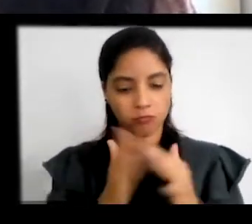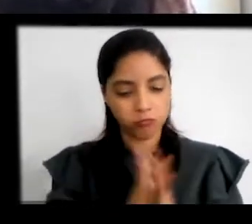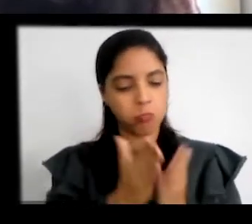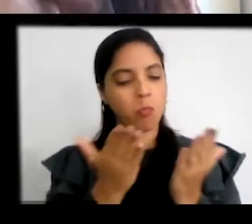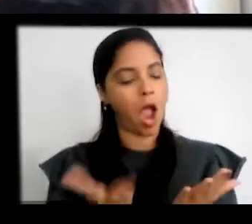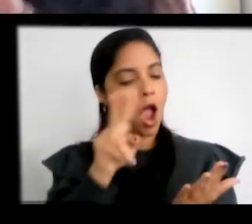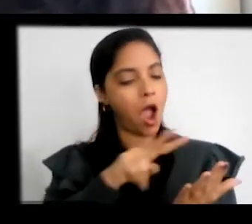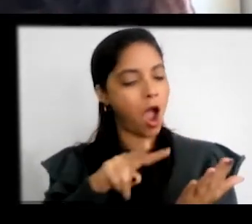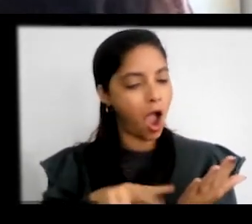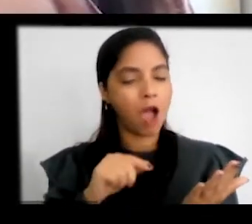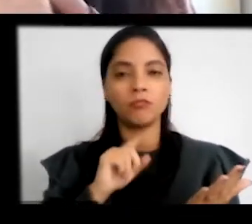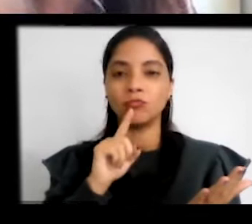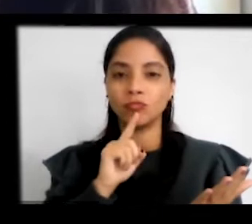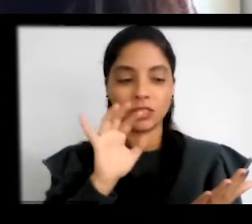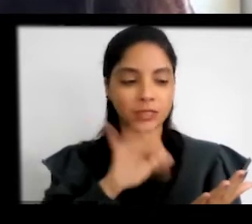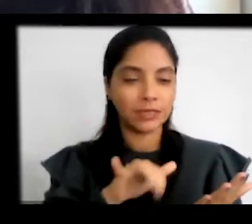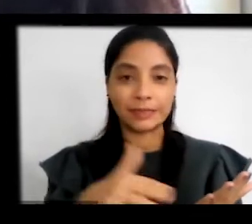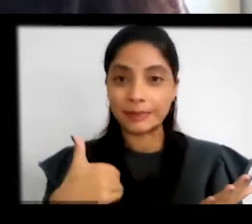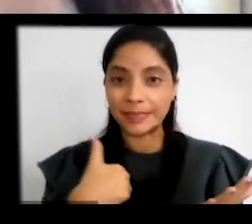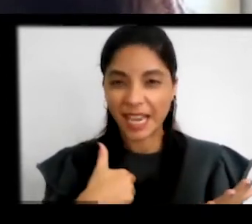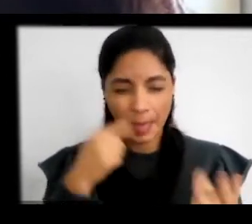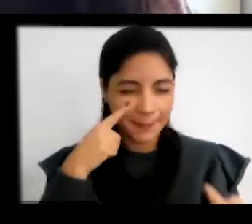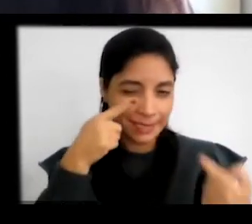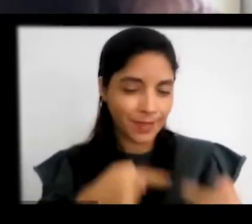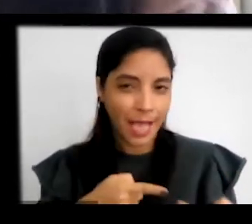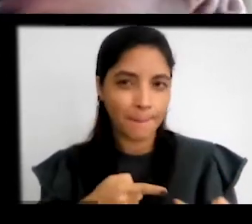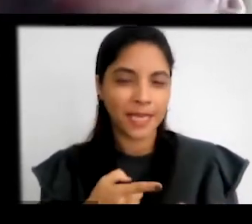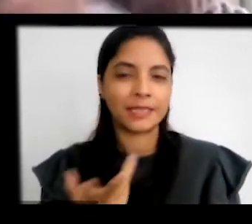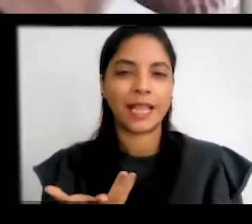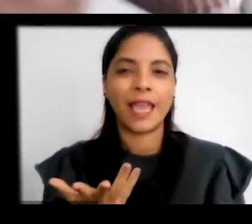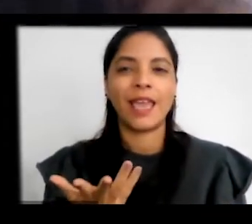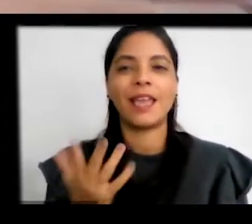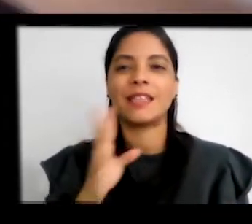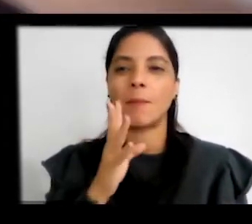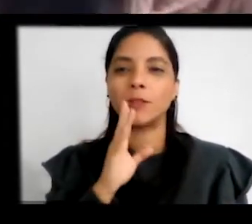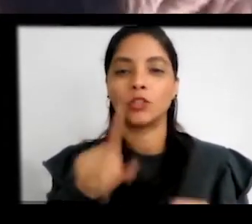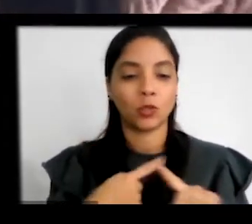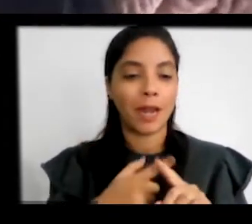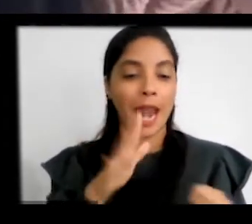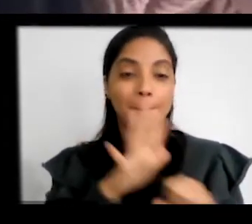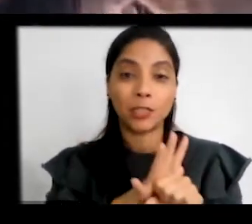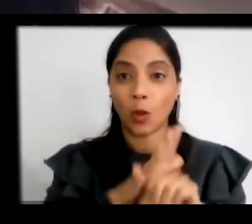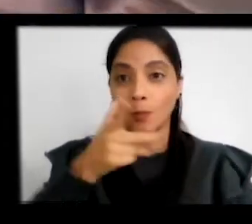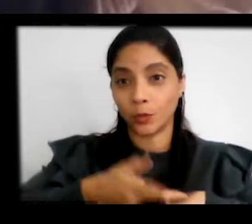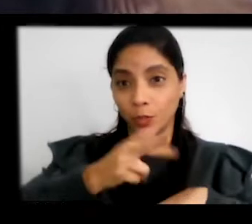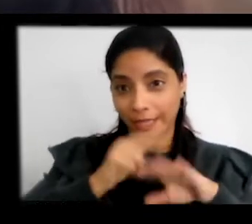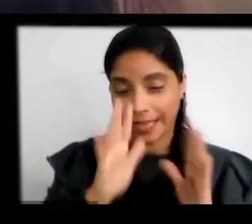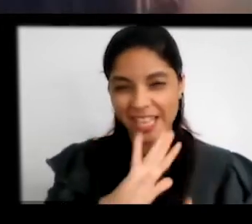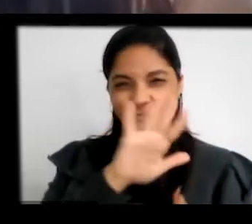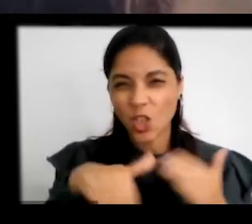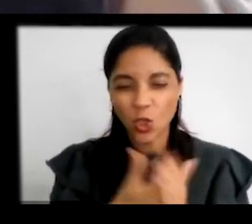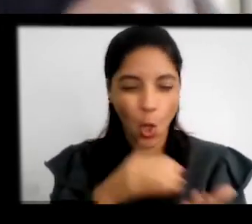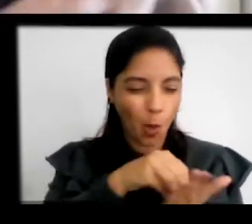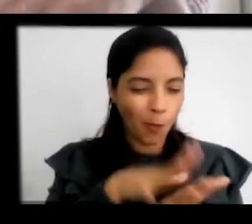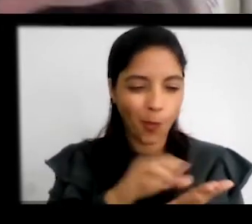that was specifically labeled Puerto Rican pressure. And he just put everything about Realidades in